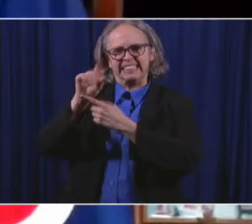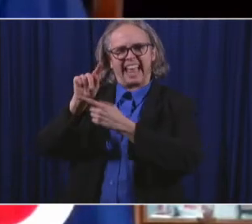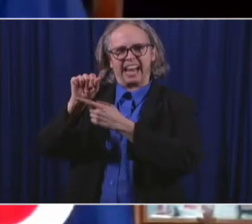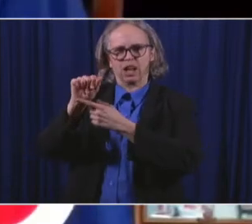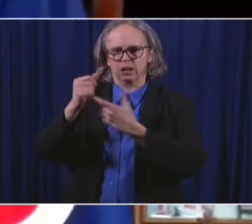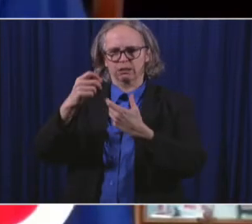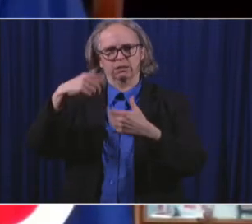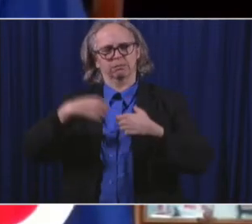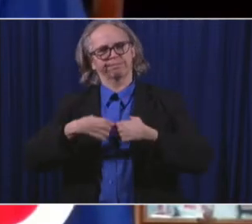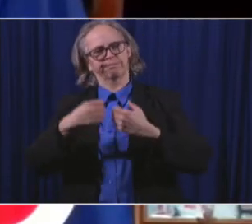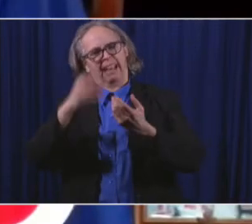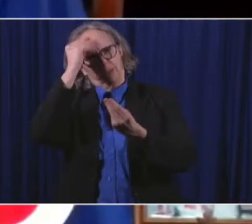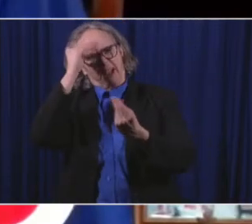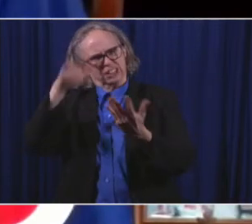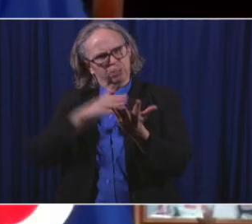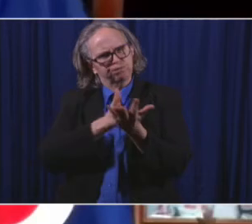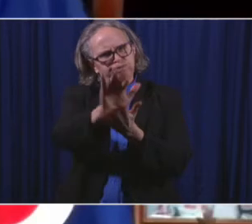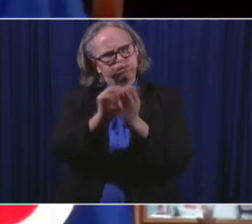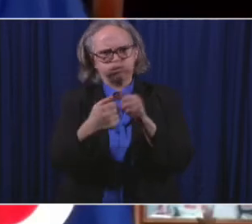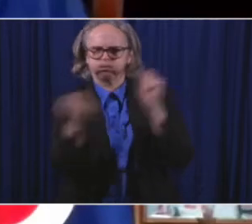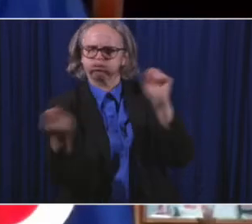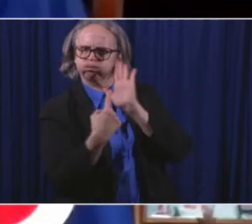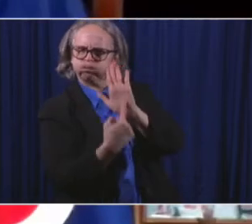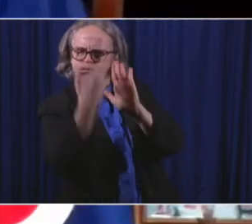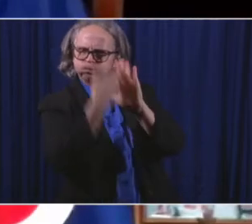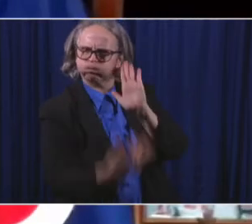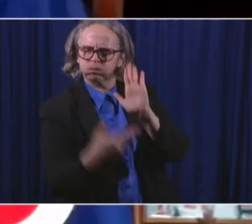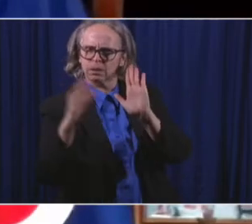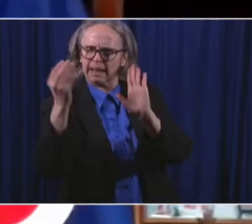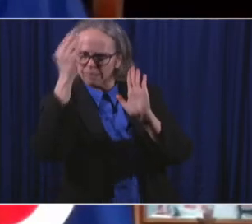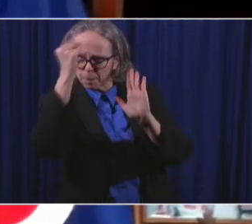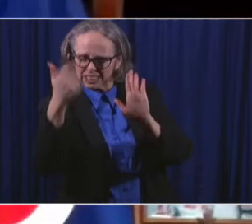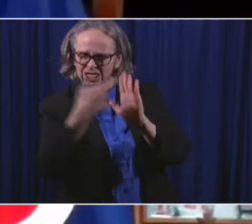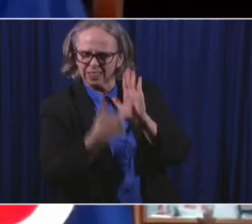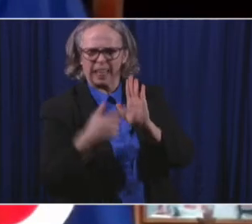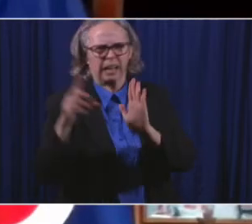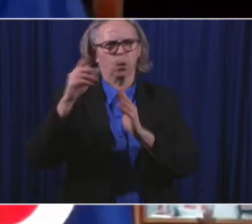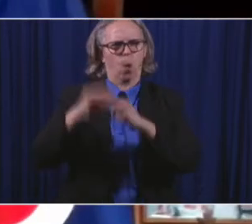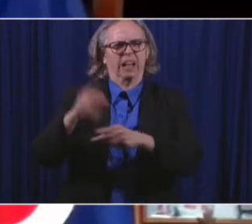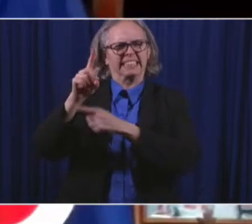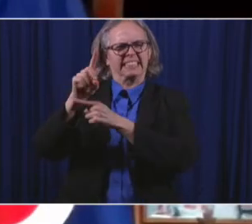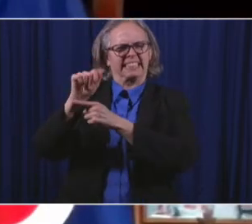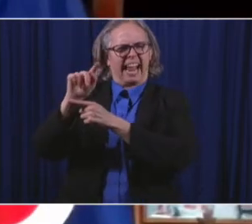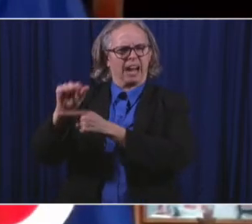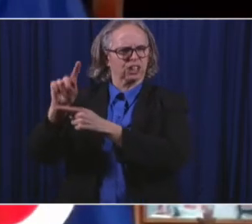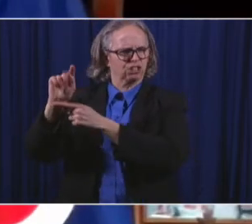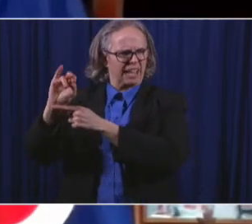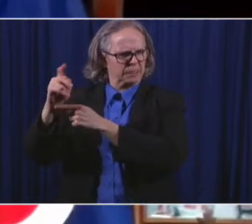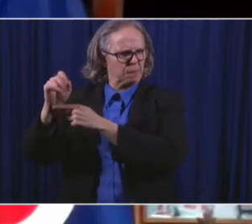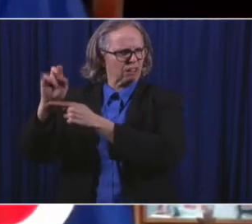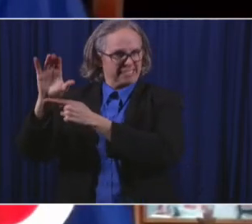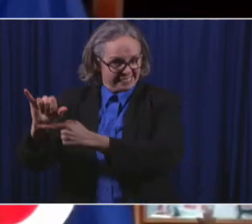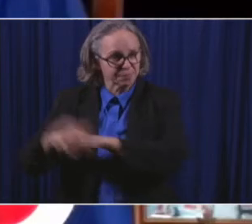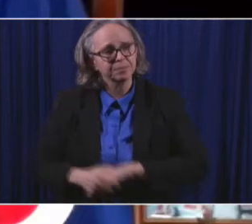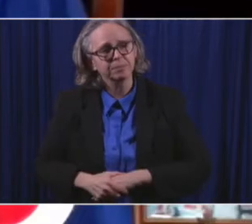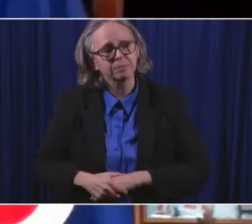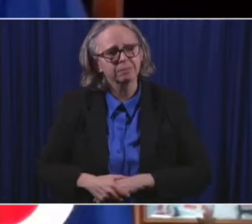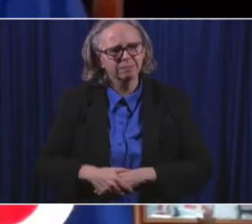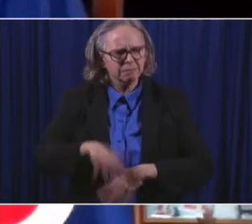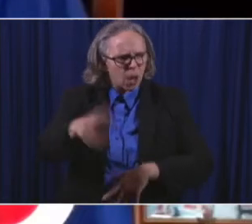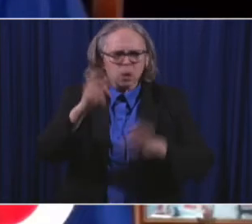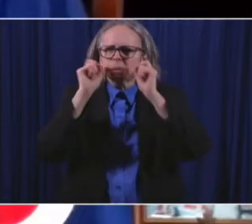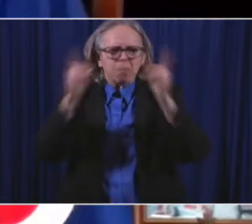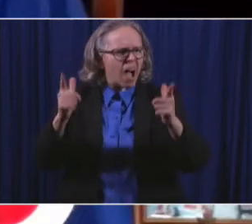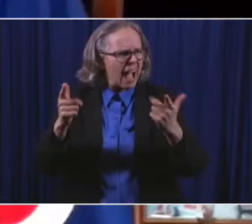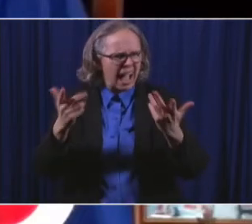was surprised because we had a lot more to come. And today is part of the a lot more to come part of this. We're